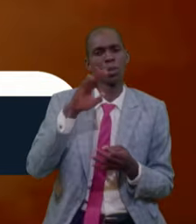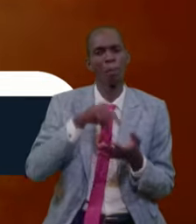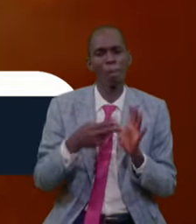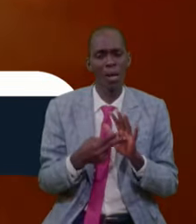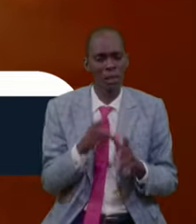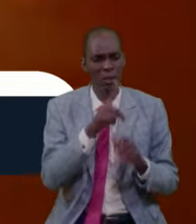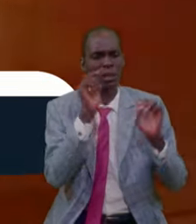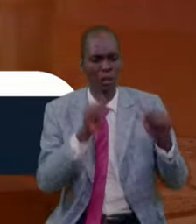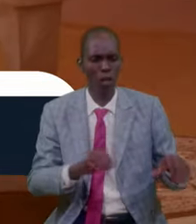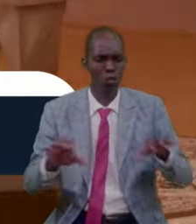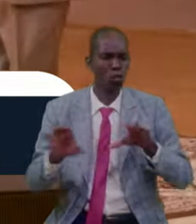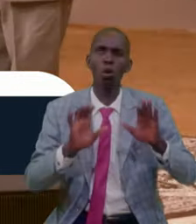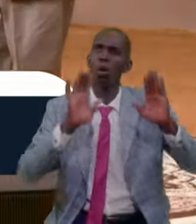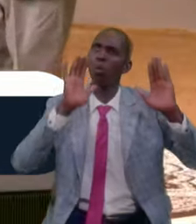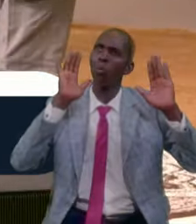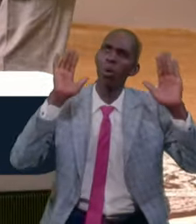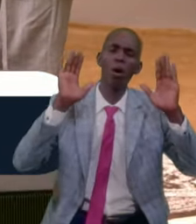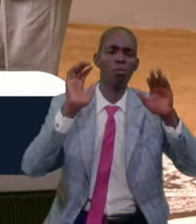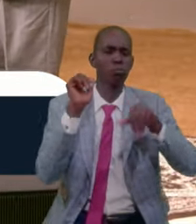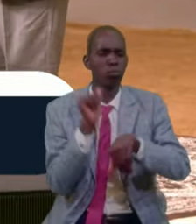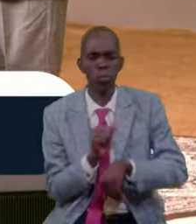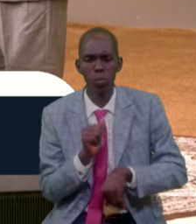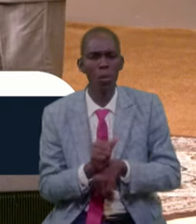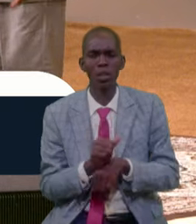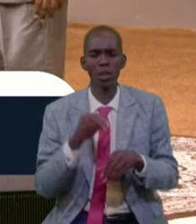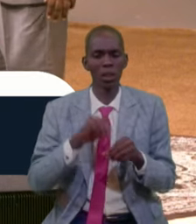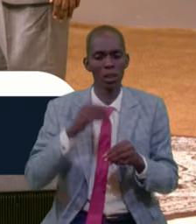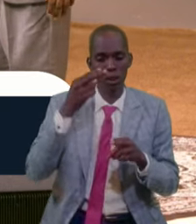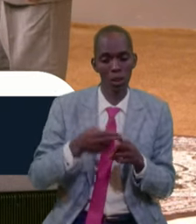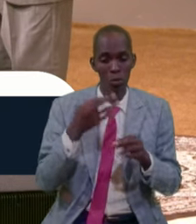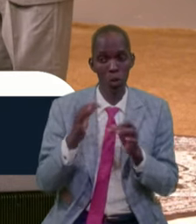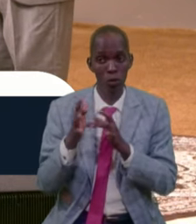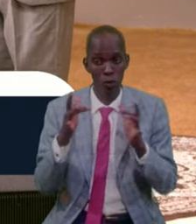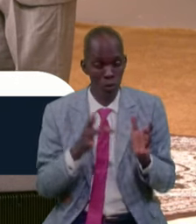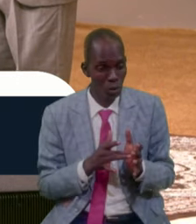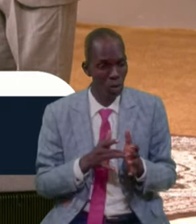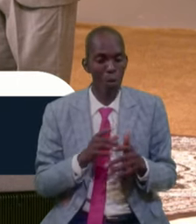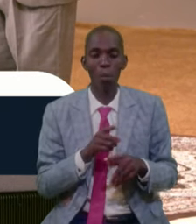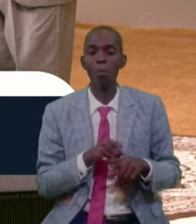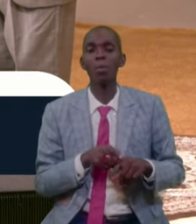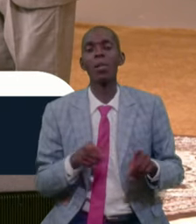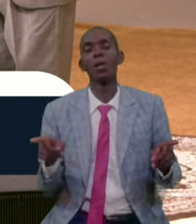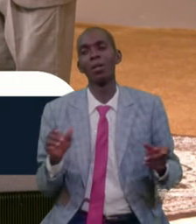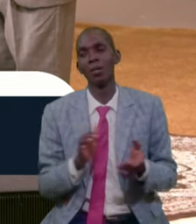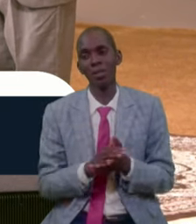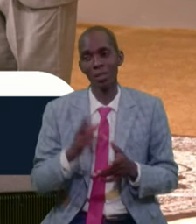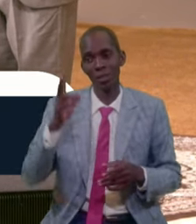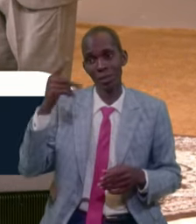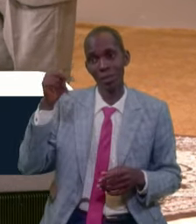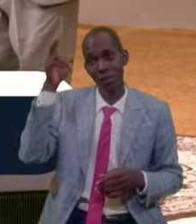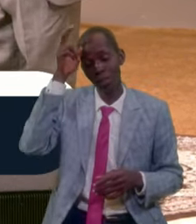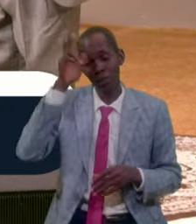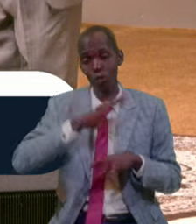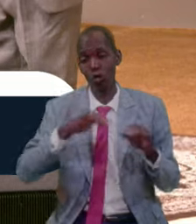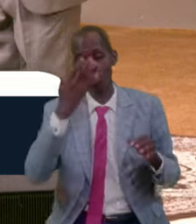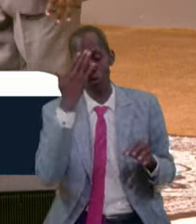can cast out devils in the name of Jesus. The devil doesn't know their life. The devil just hears the name